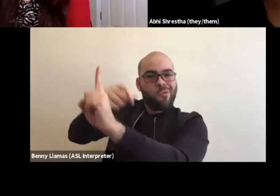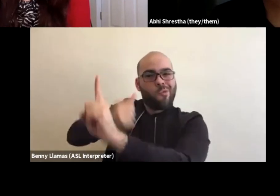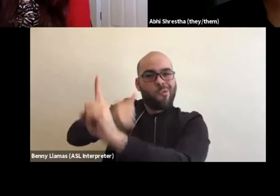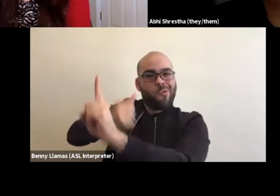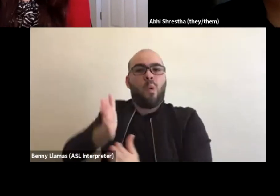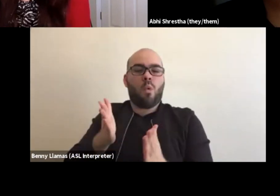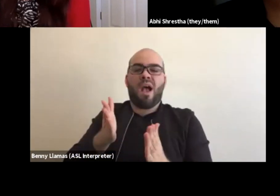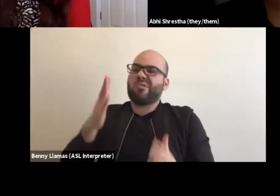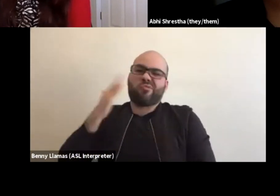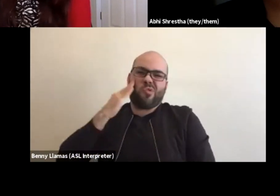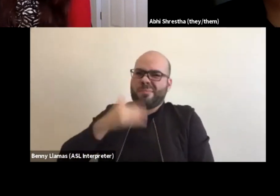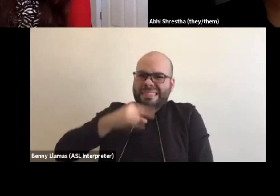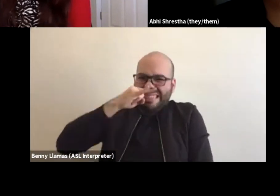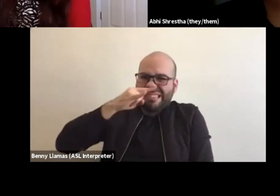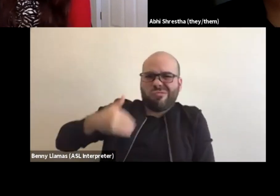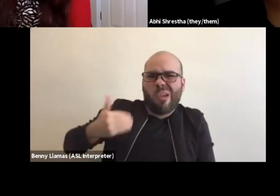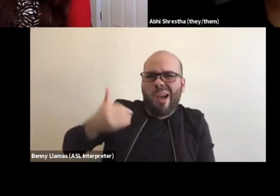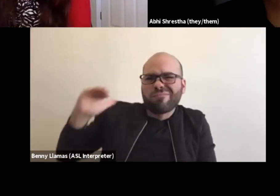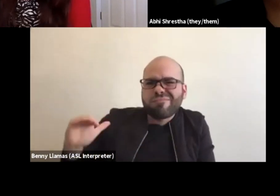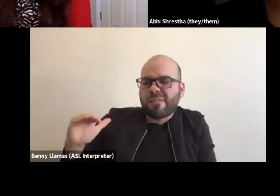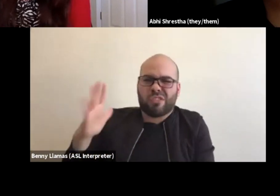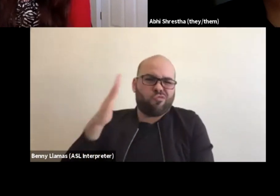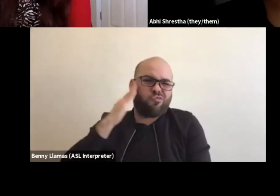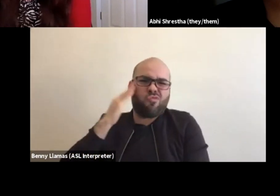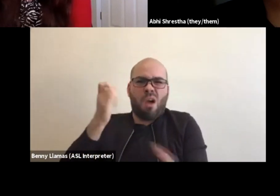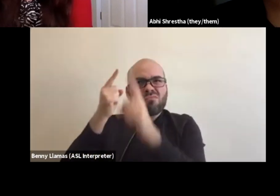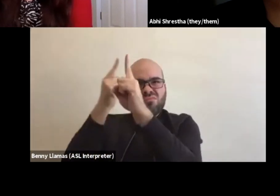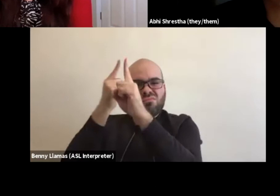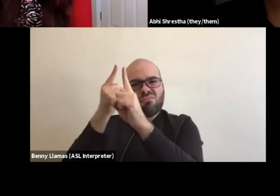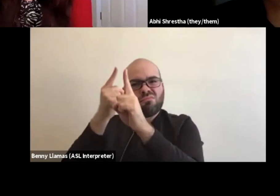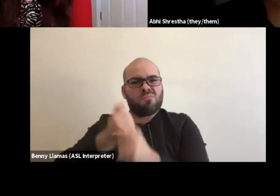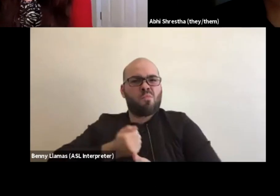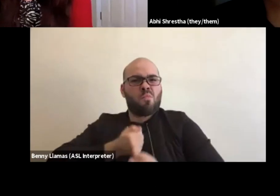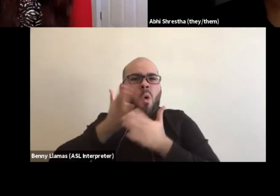And, you know, it's a very strange choice for